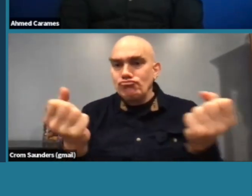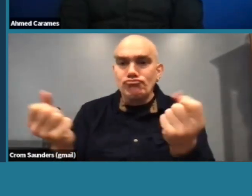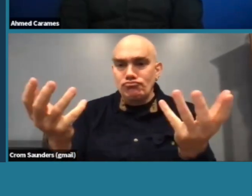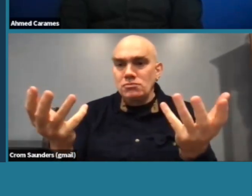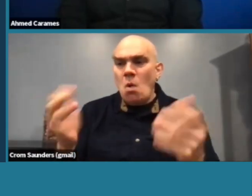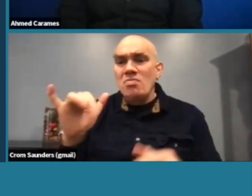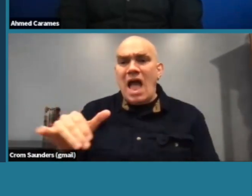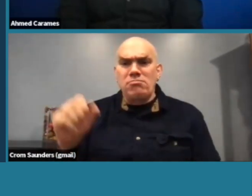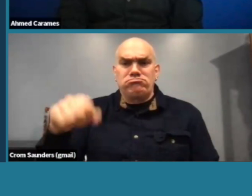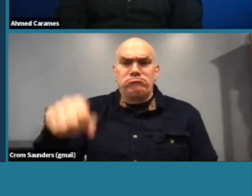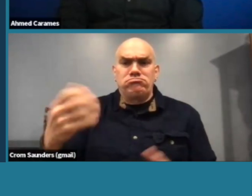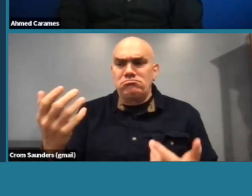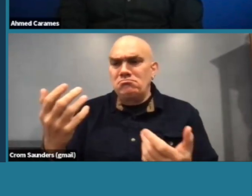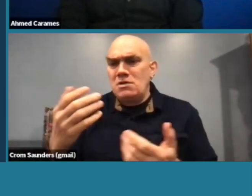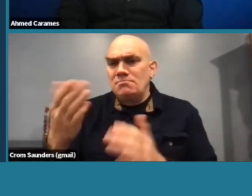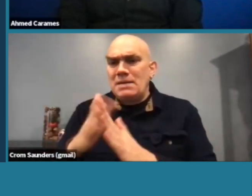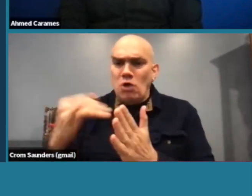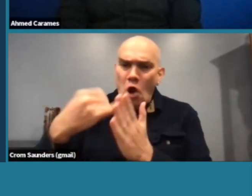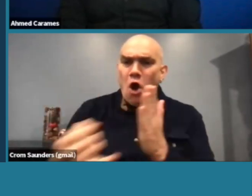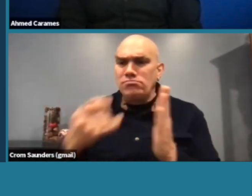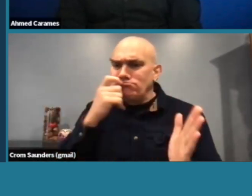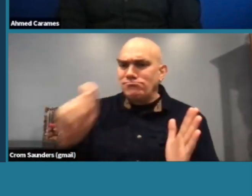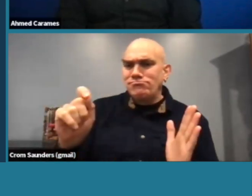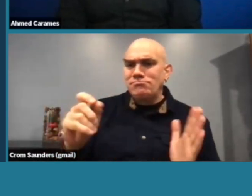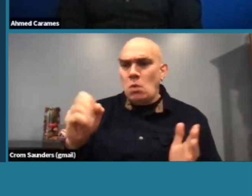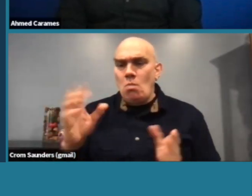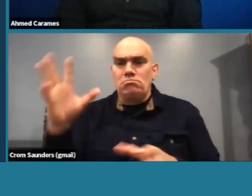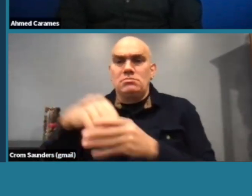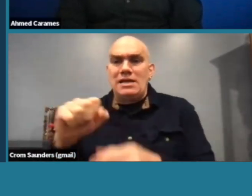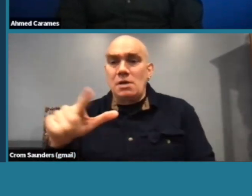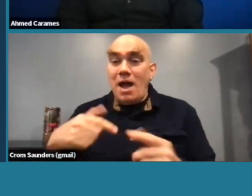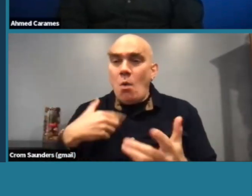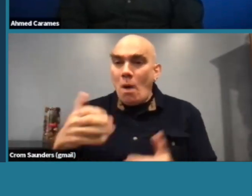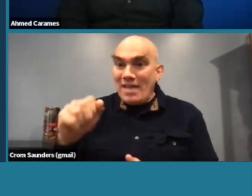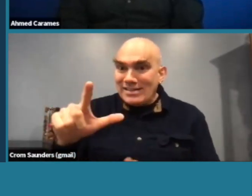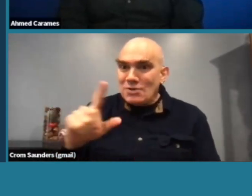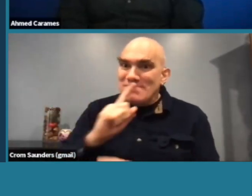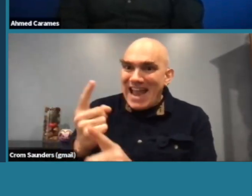aspect will have sign language incorporated into it.